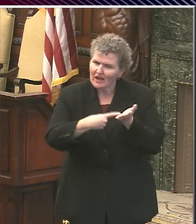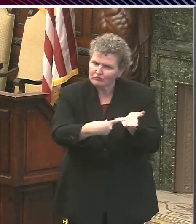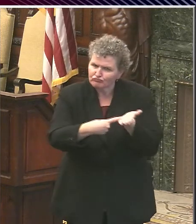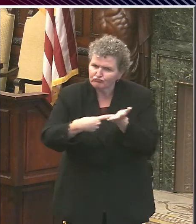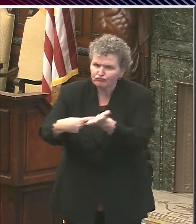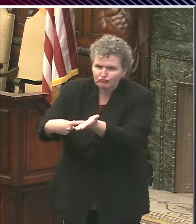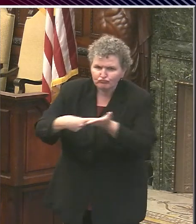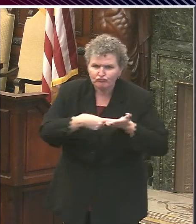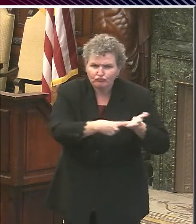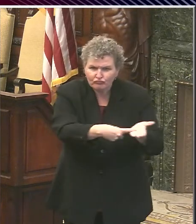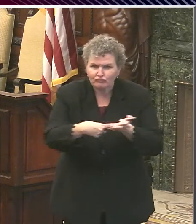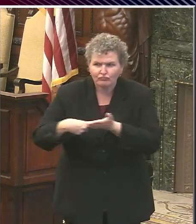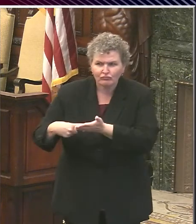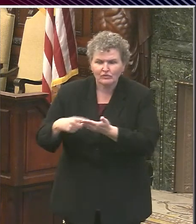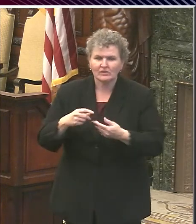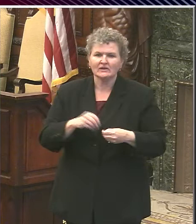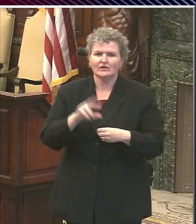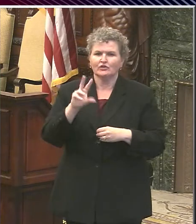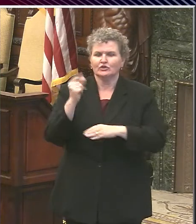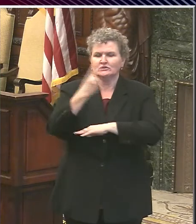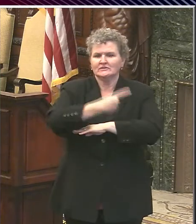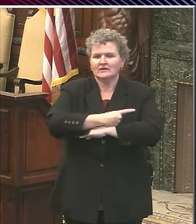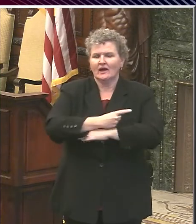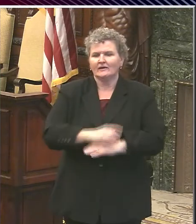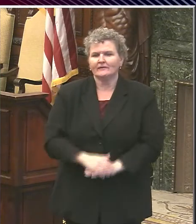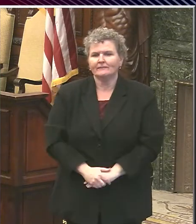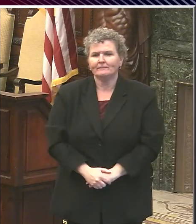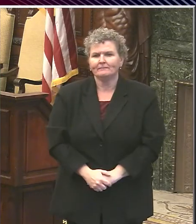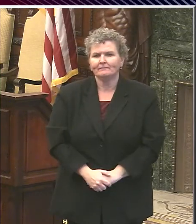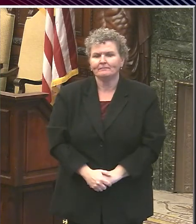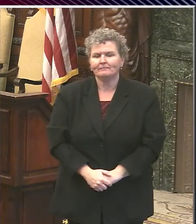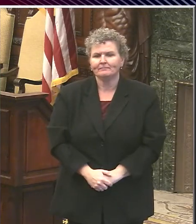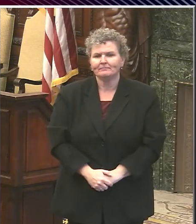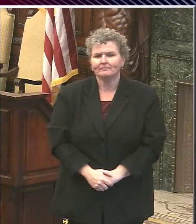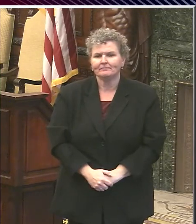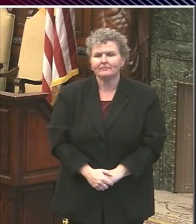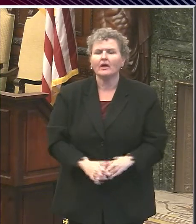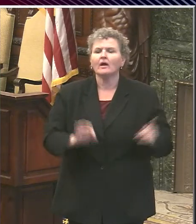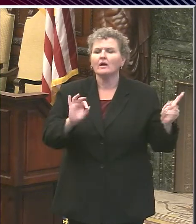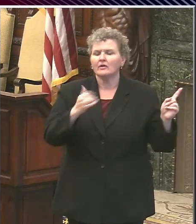days. All right, thank you. You're welcome.